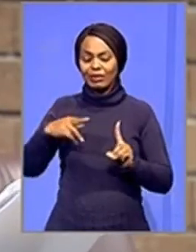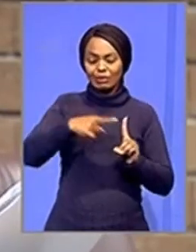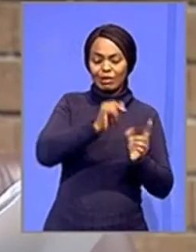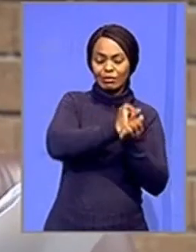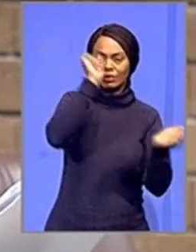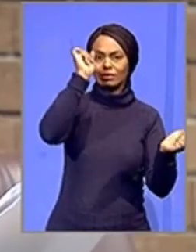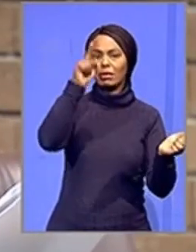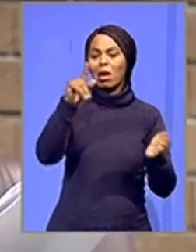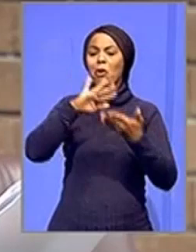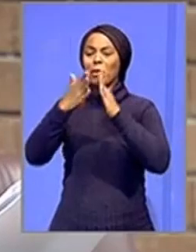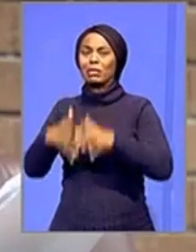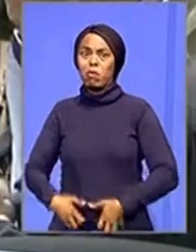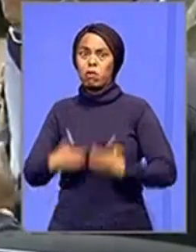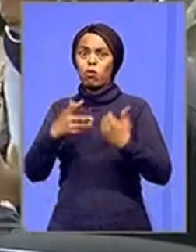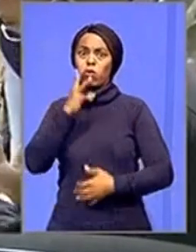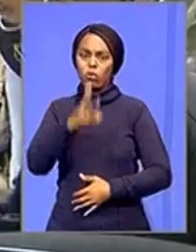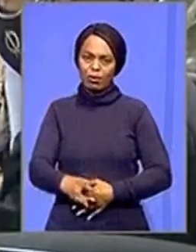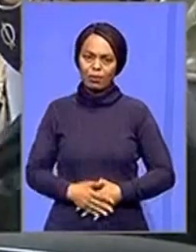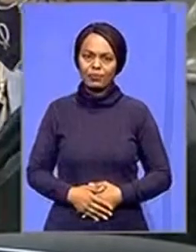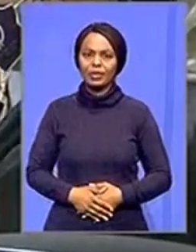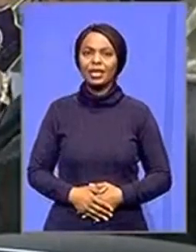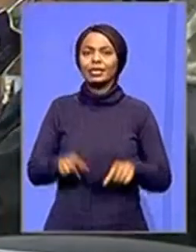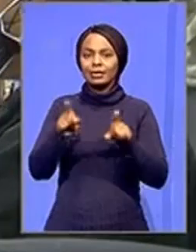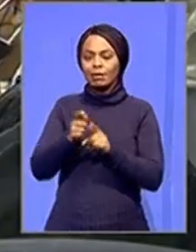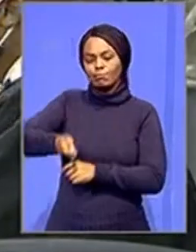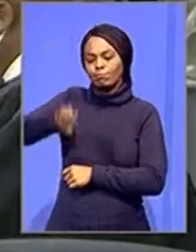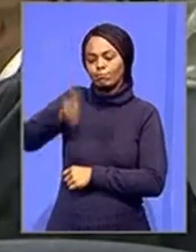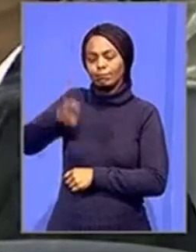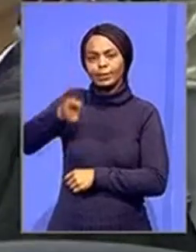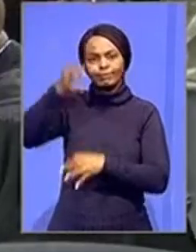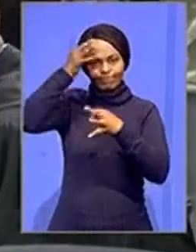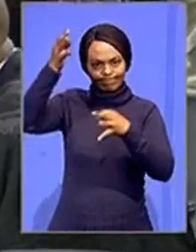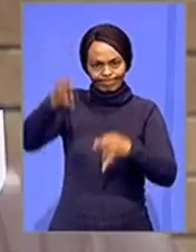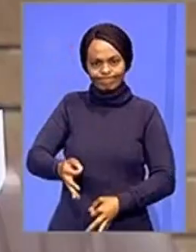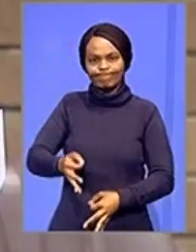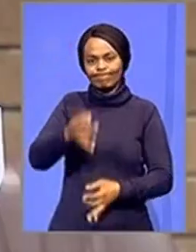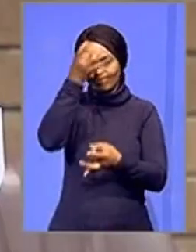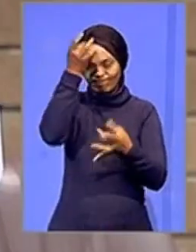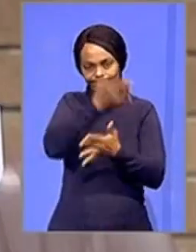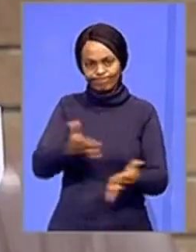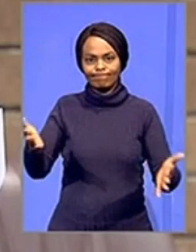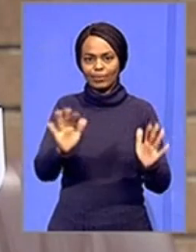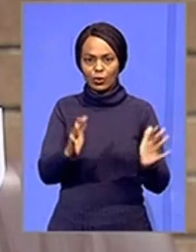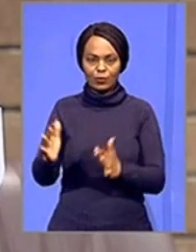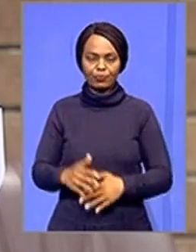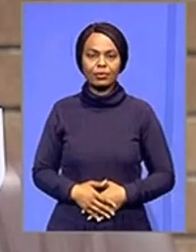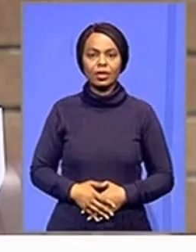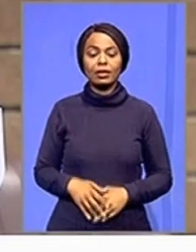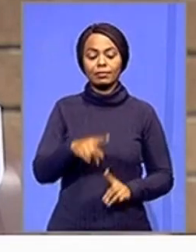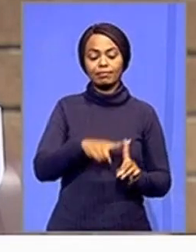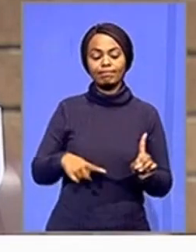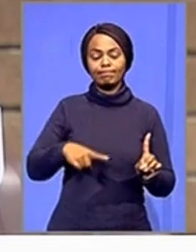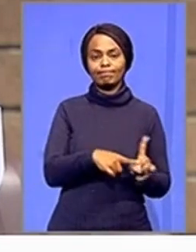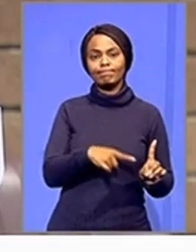setšhaba. Magistrata Anel Africa o ile a fana ka kahlolo ya gagwe. The applicant,